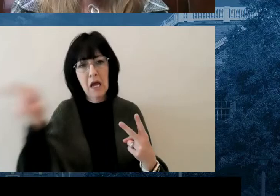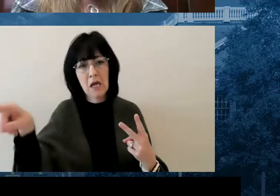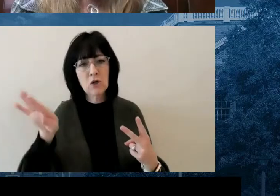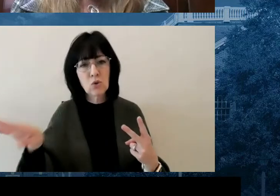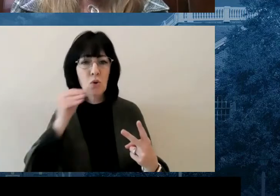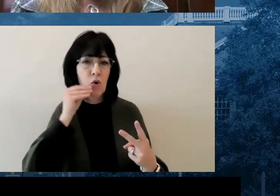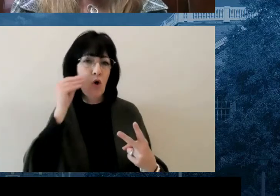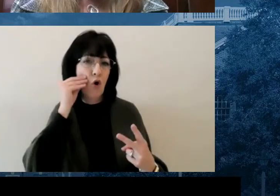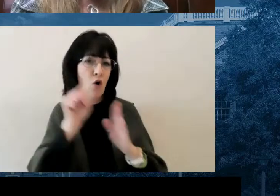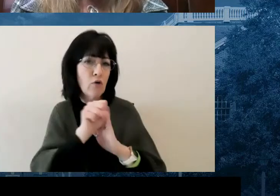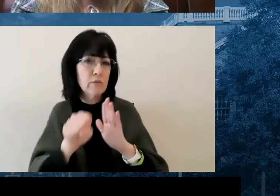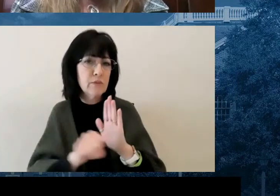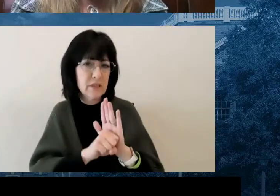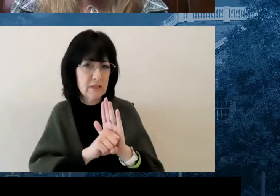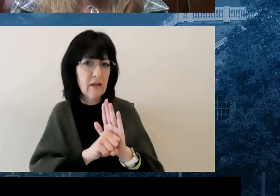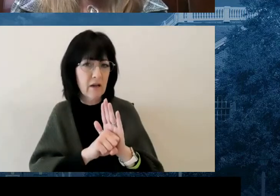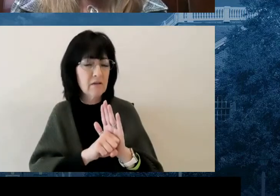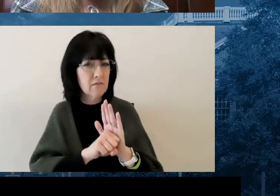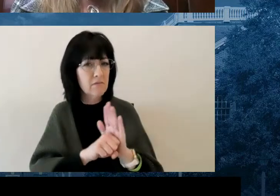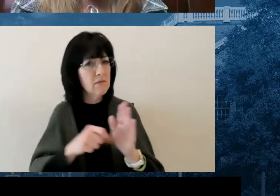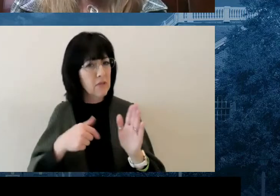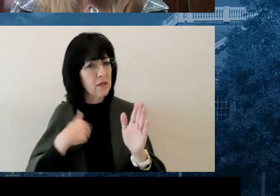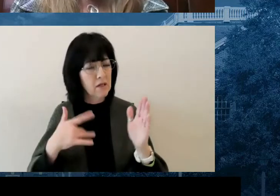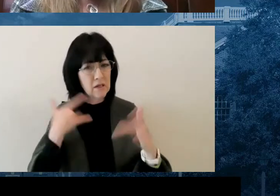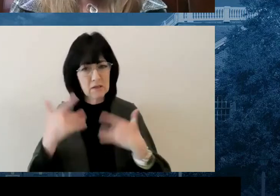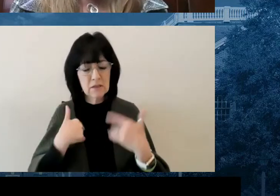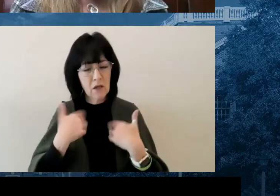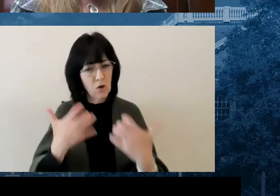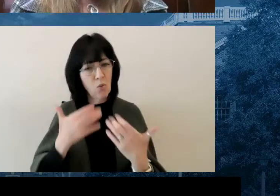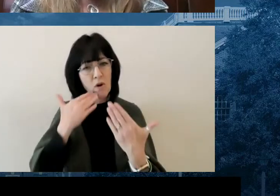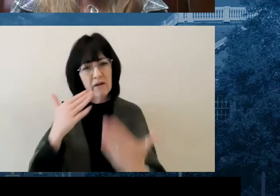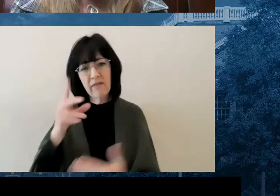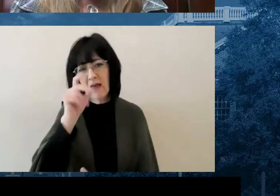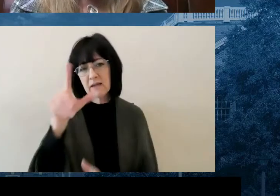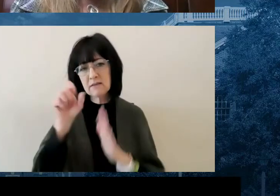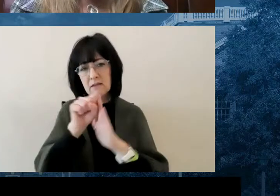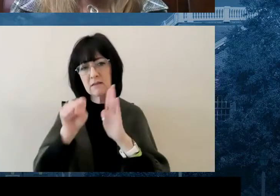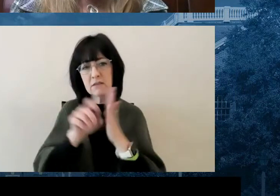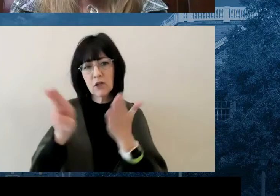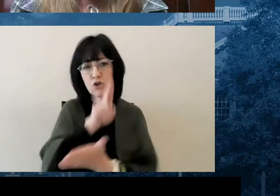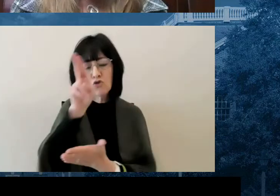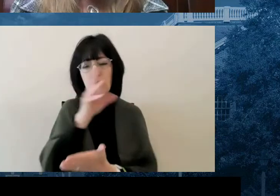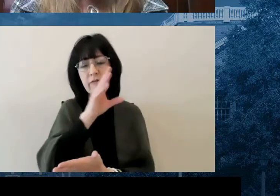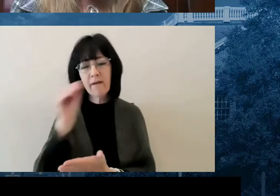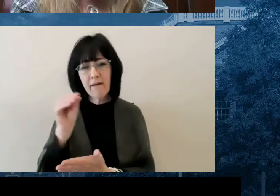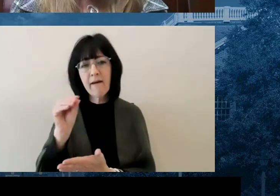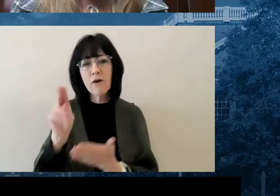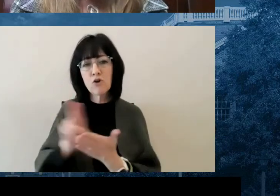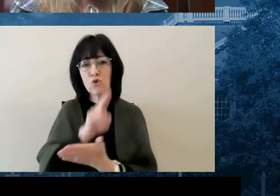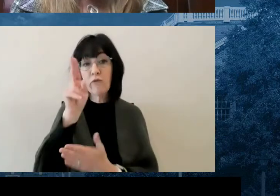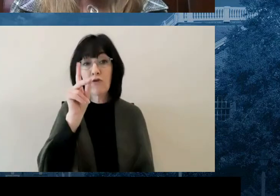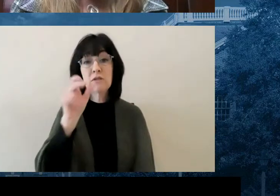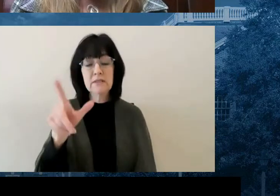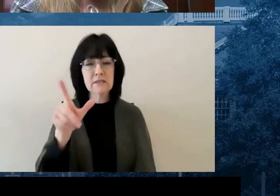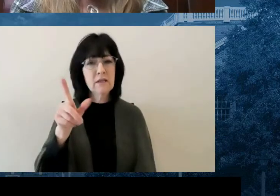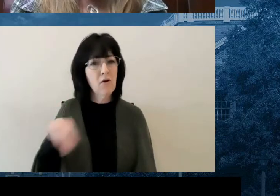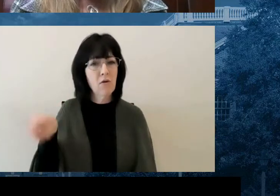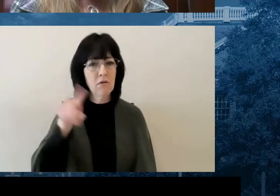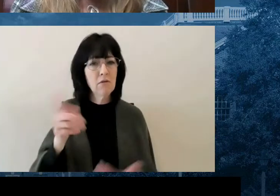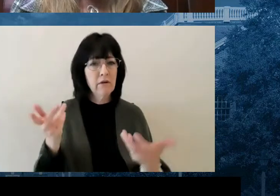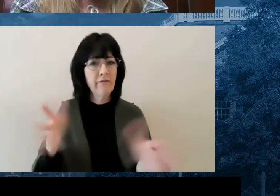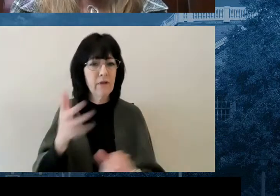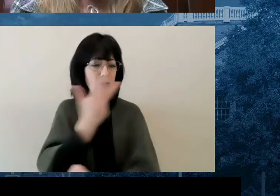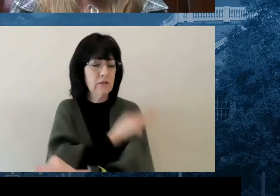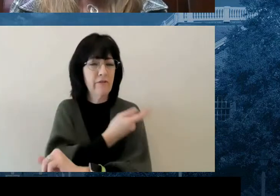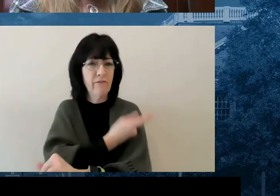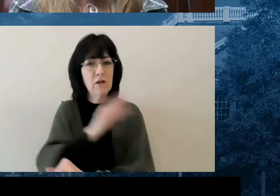about that as well, and want to thank University of Delaware and Del State University as well for vaccinating their students, whether they live in Delaware or not, making